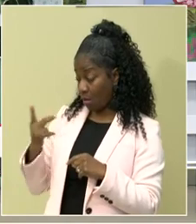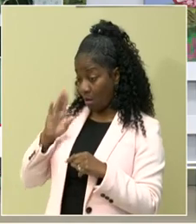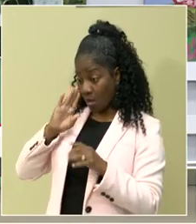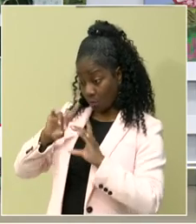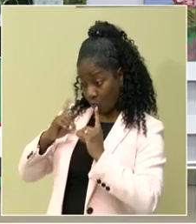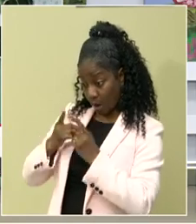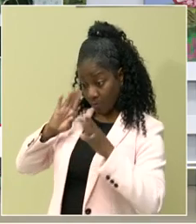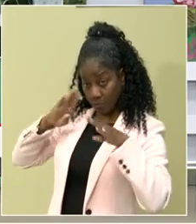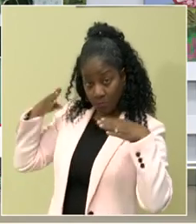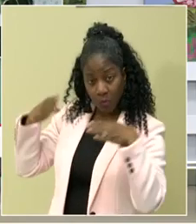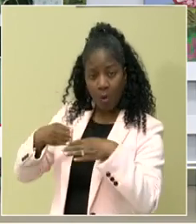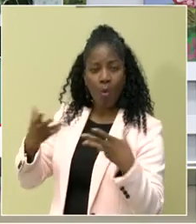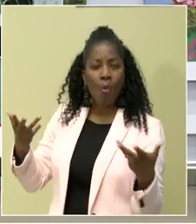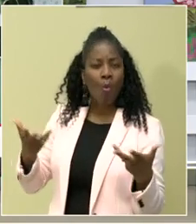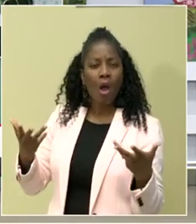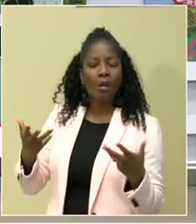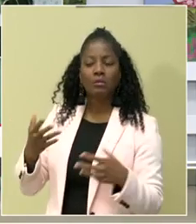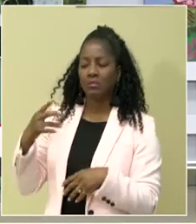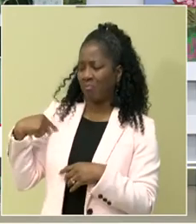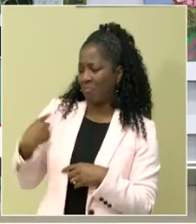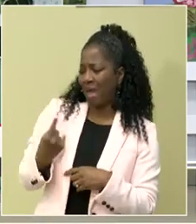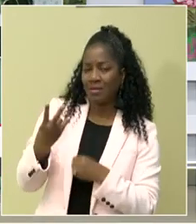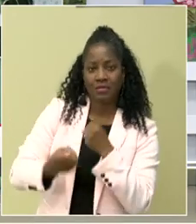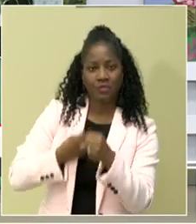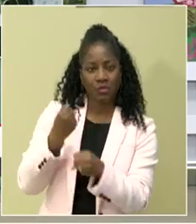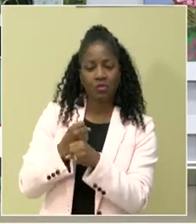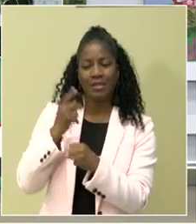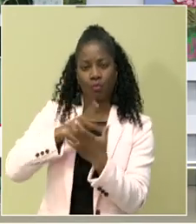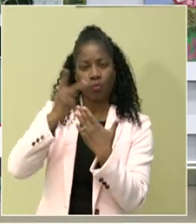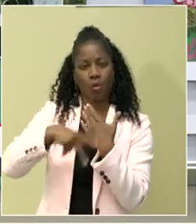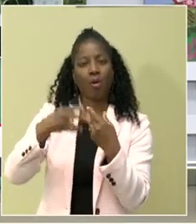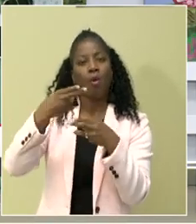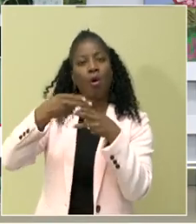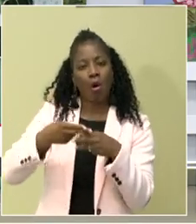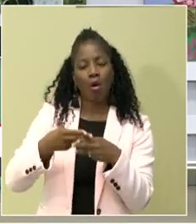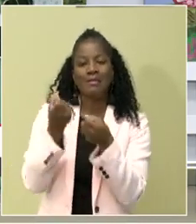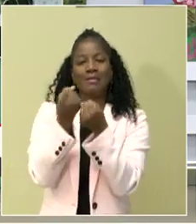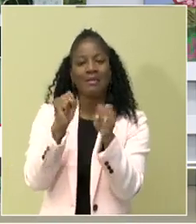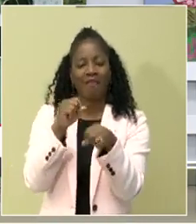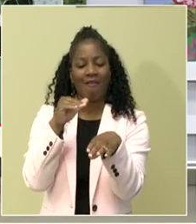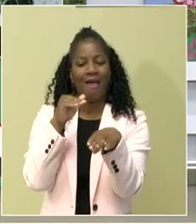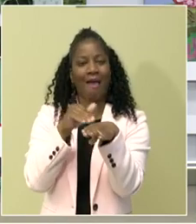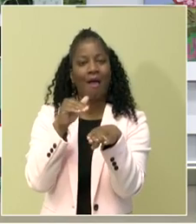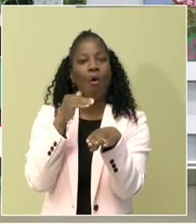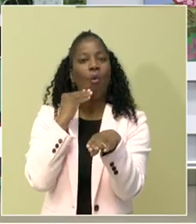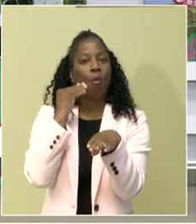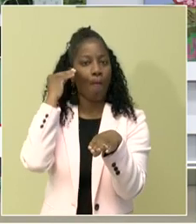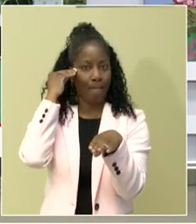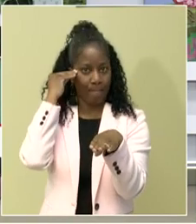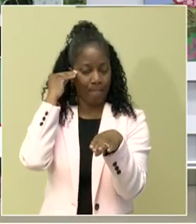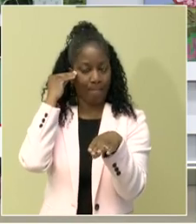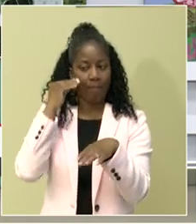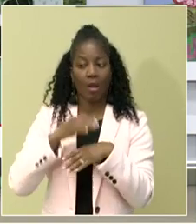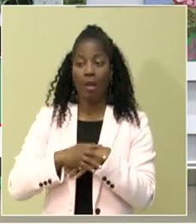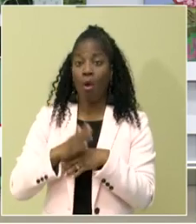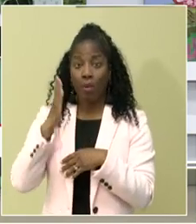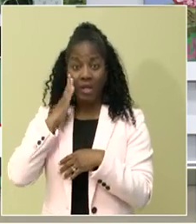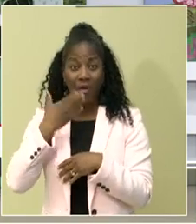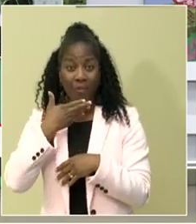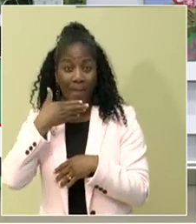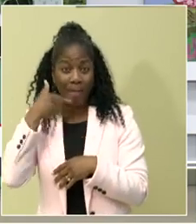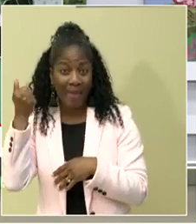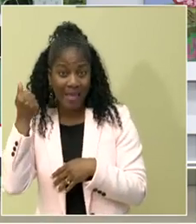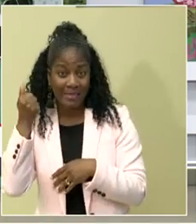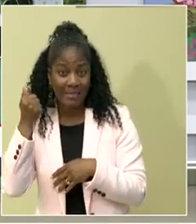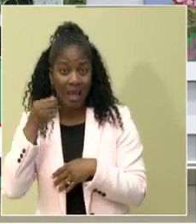focused on in the last 7 years is a program called Safe at Home. What we know is the best senior housing is